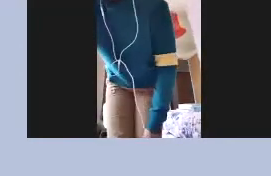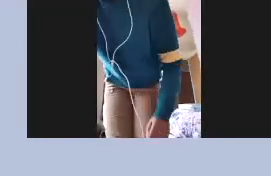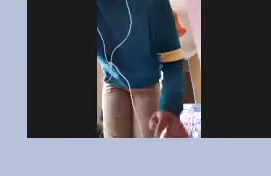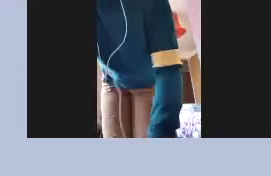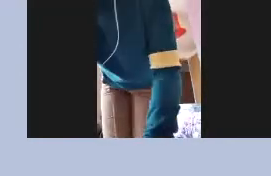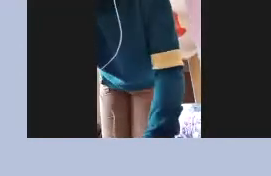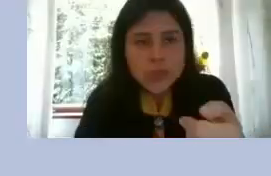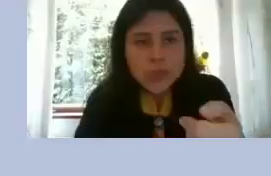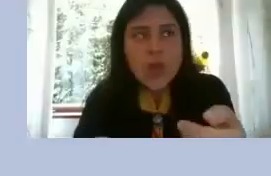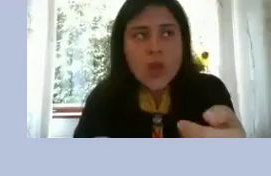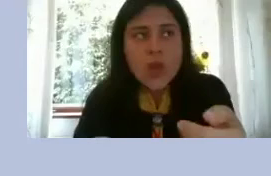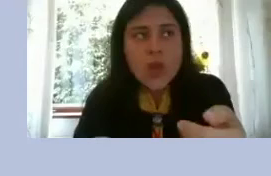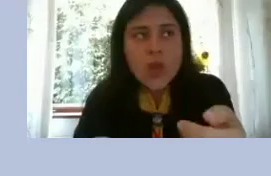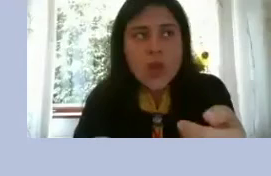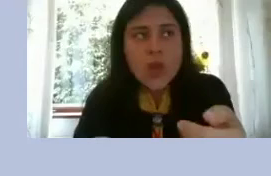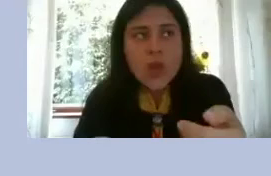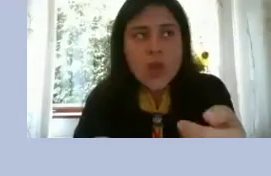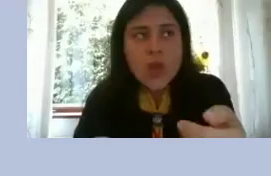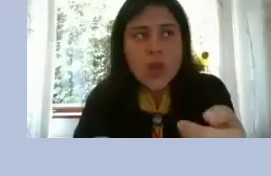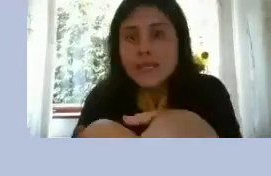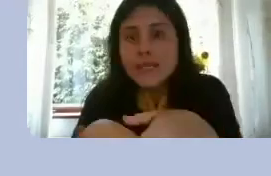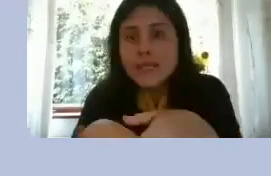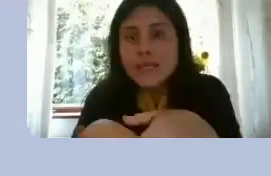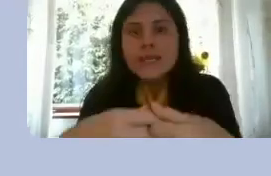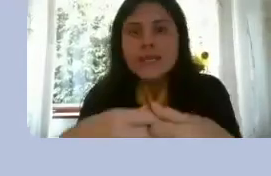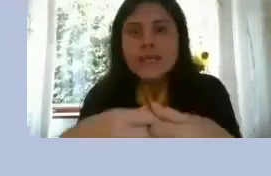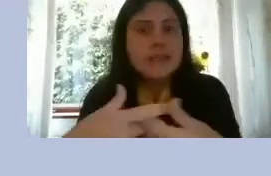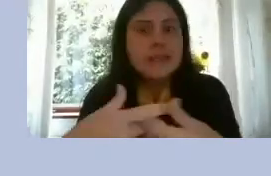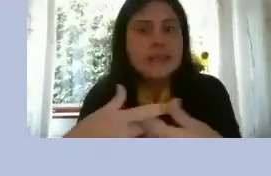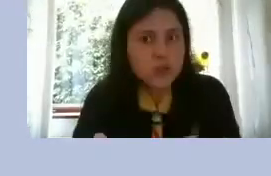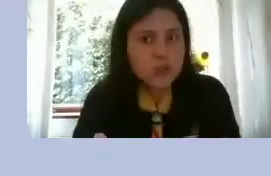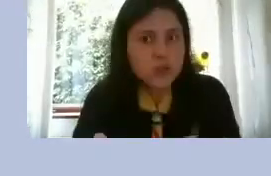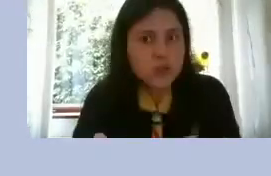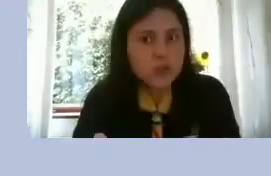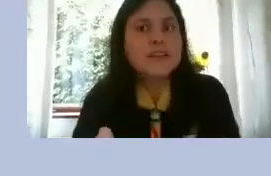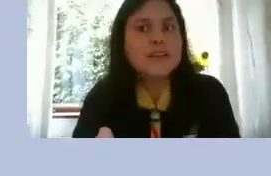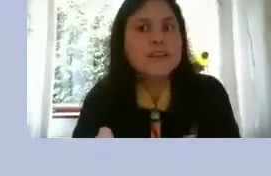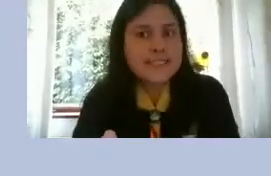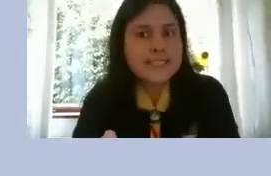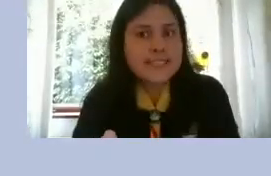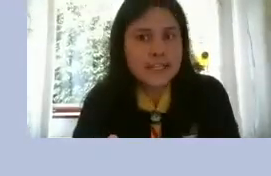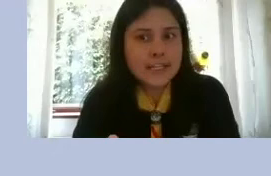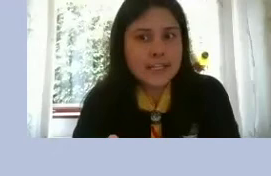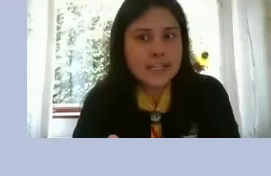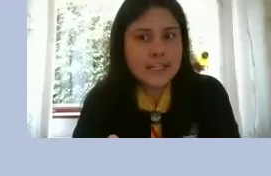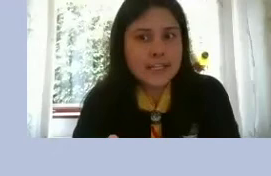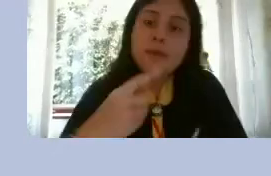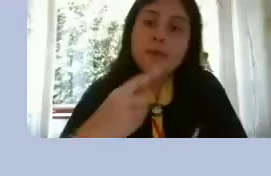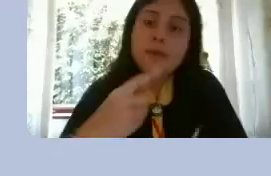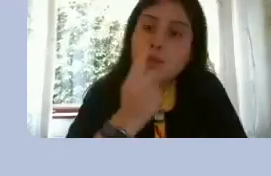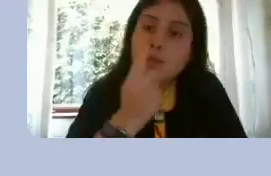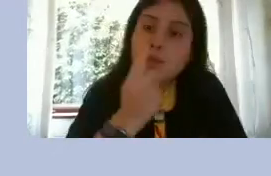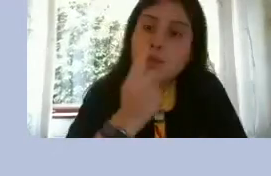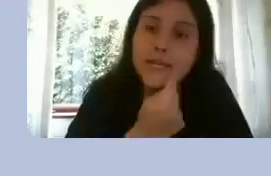activities for the news, for entertainment, movies, things that they will be able to enjoy